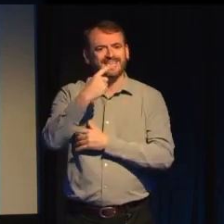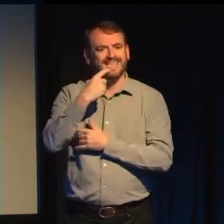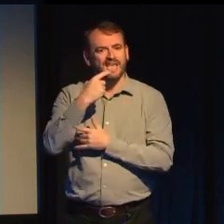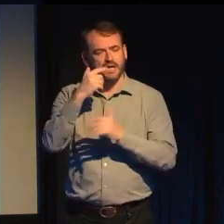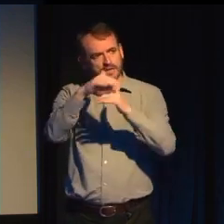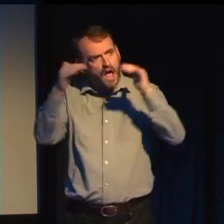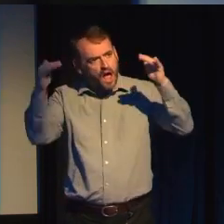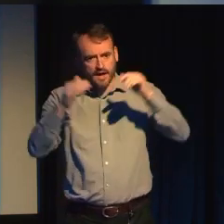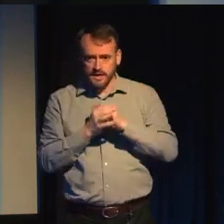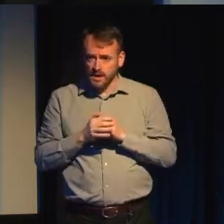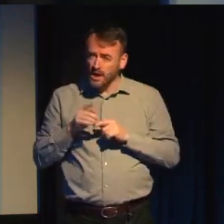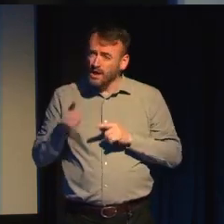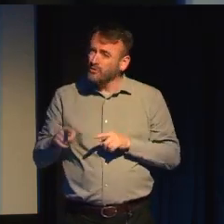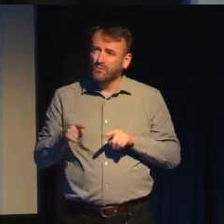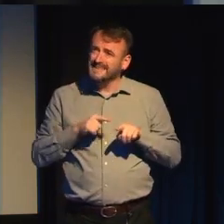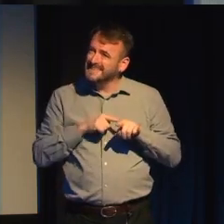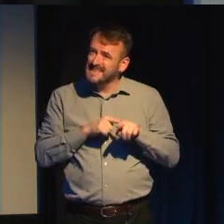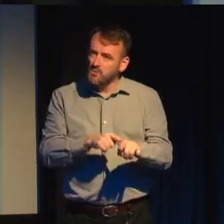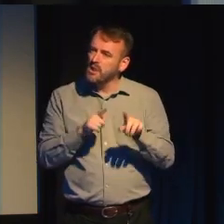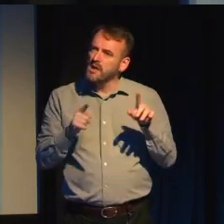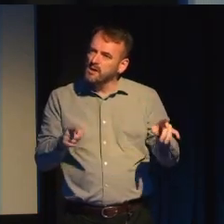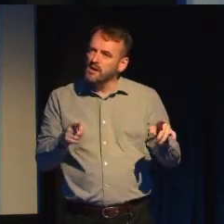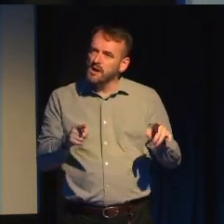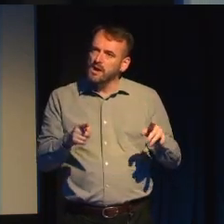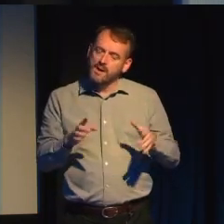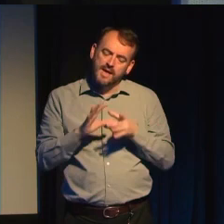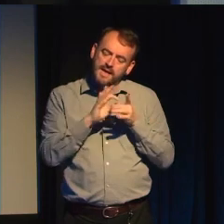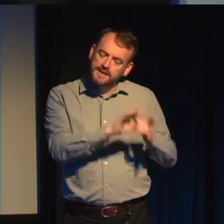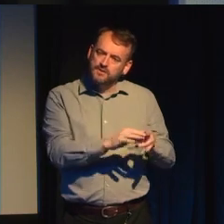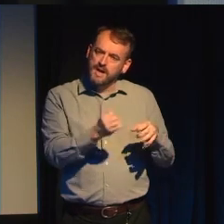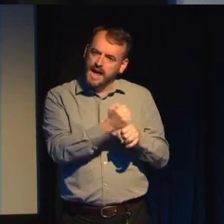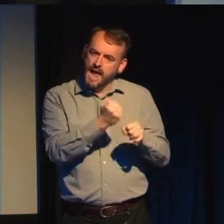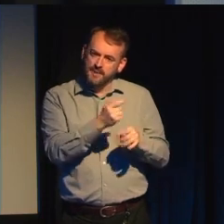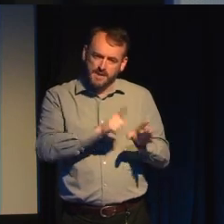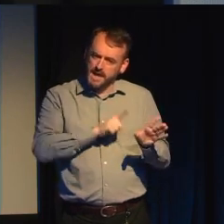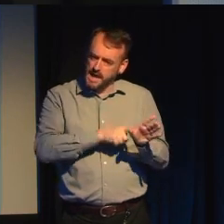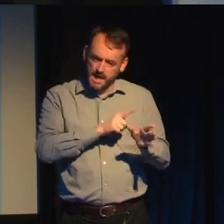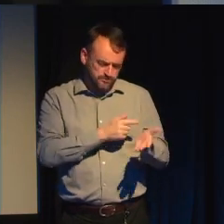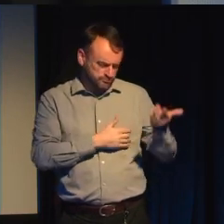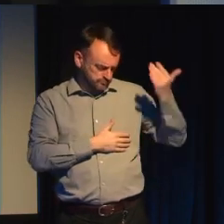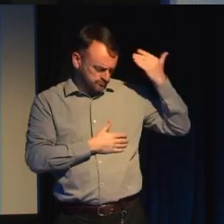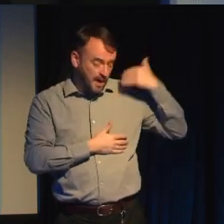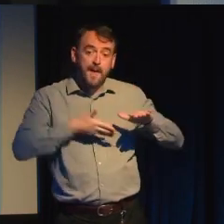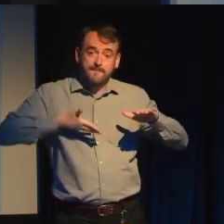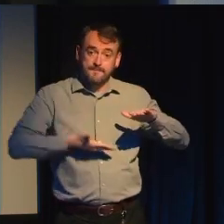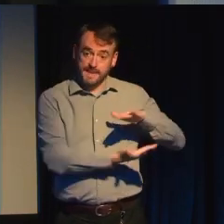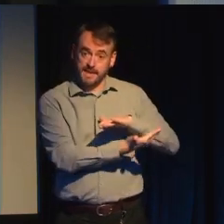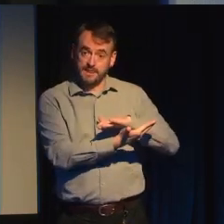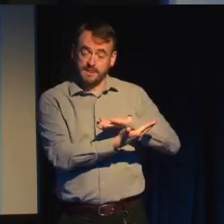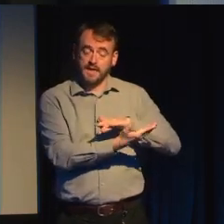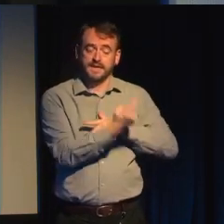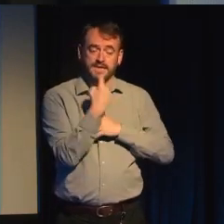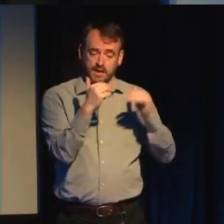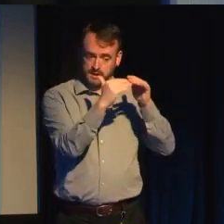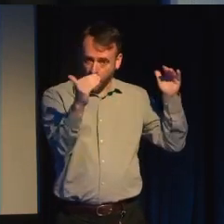wrote many years ago called Beneath a Steel Sky, and I'm going to talk about that in a moment. But it's not just